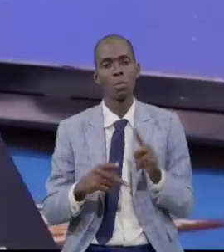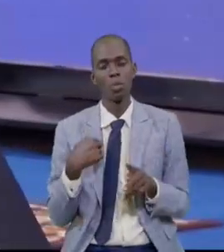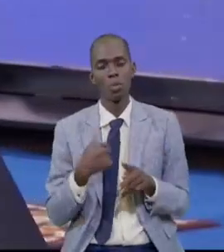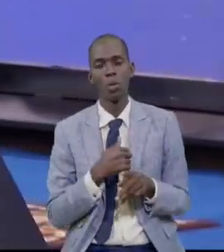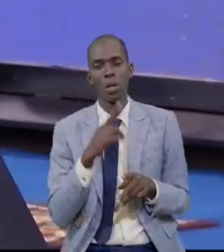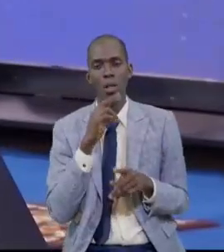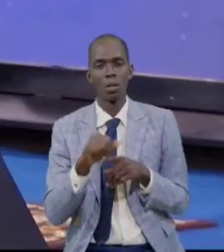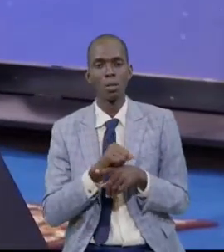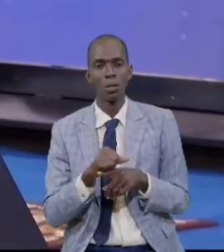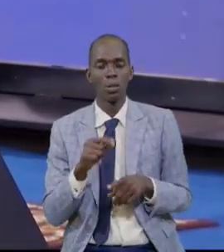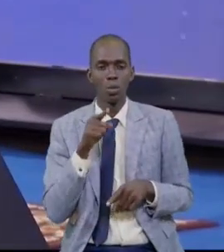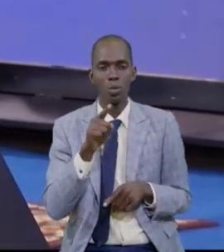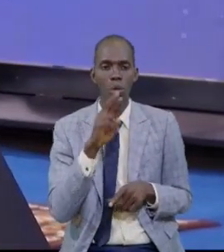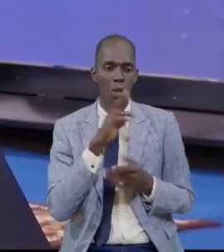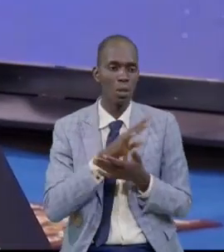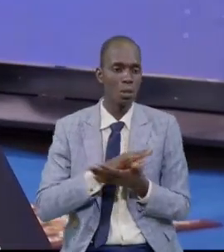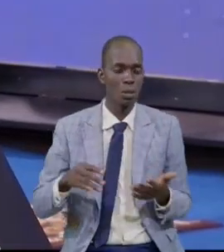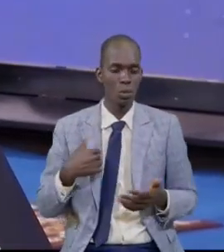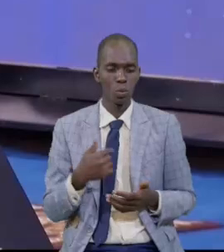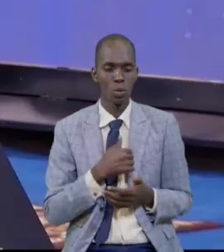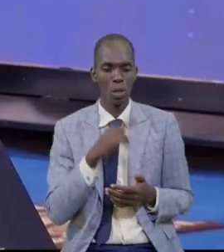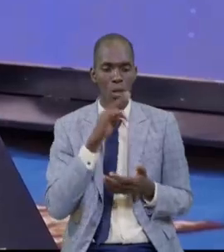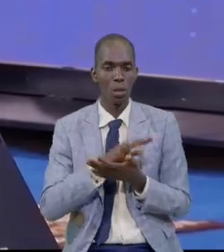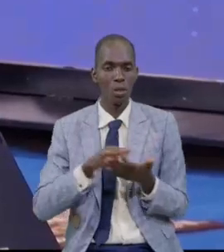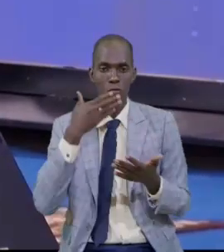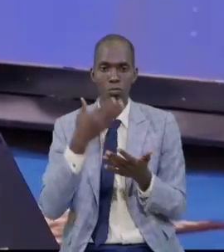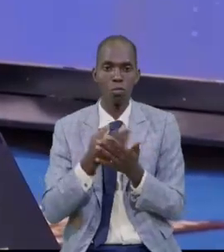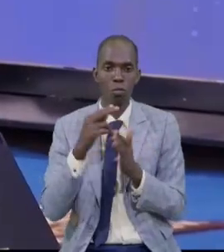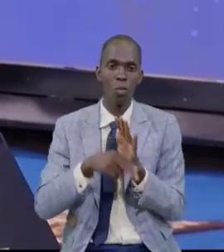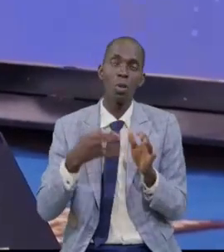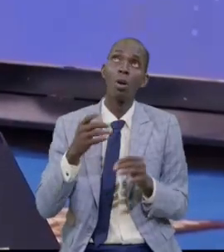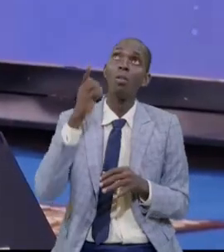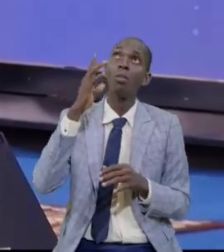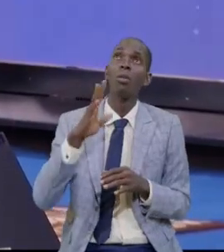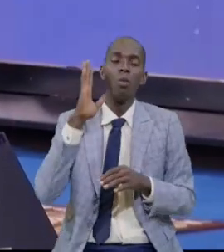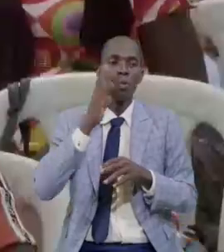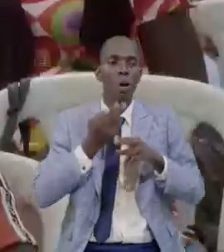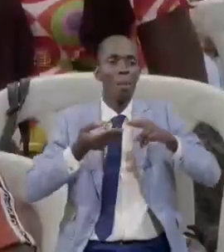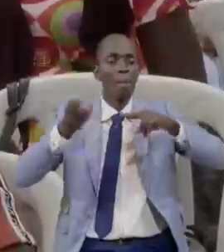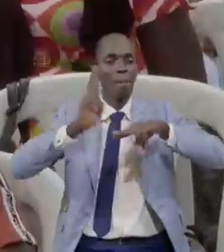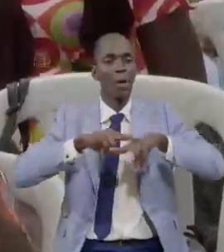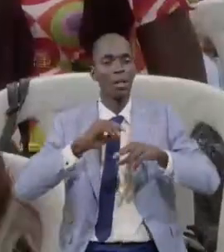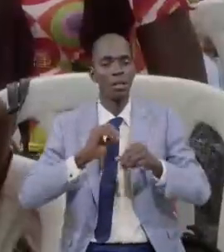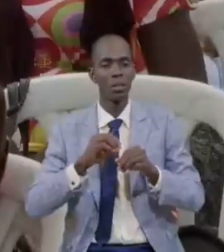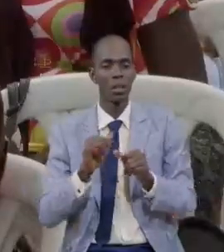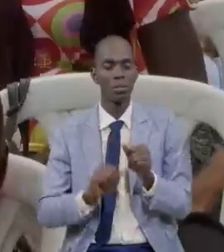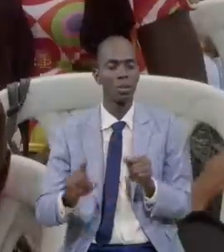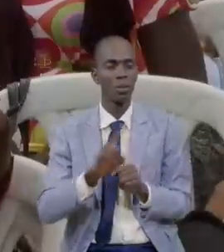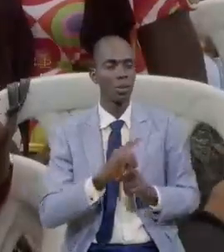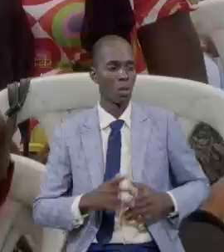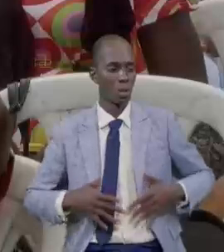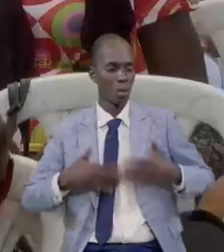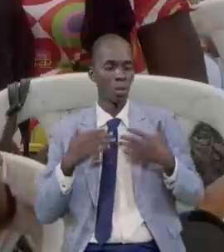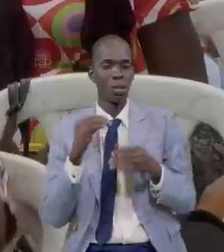clean, and the goodness of God will be multiplied in every life in Jesus' name.